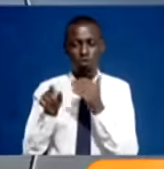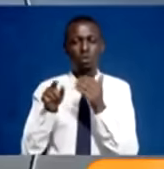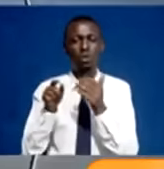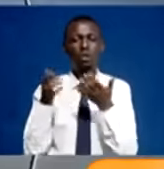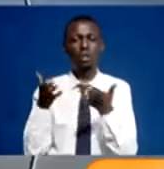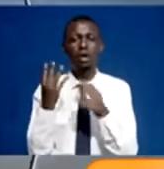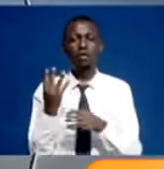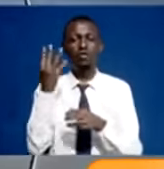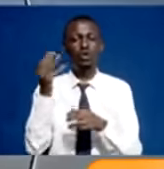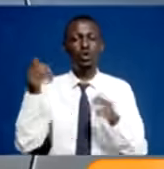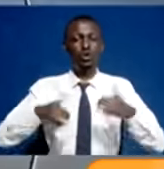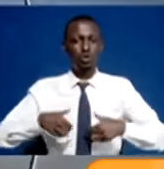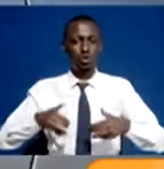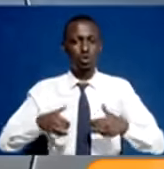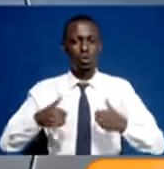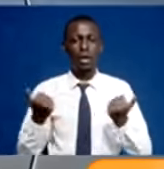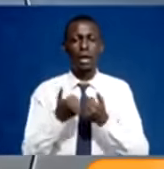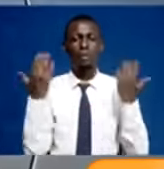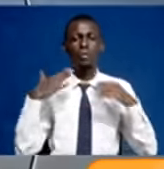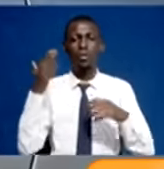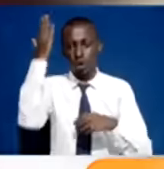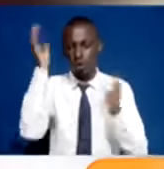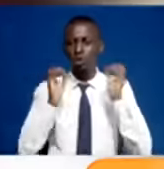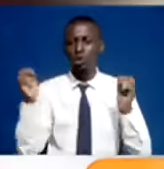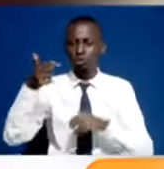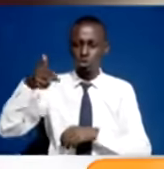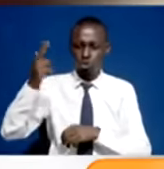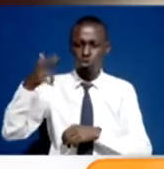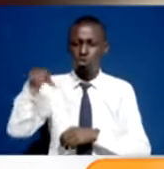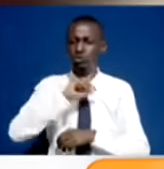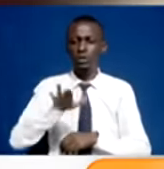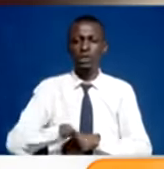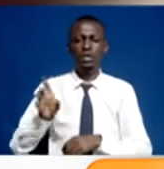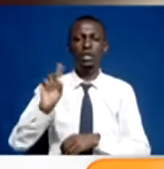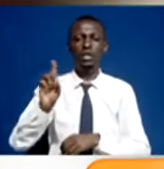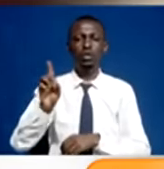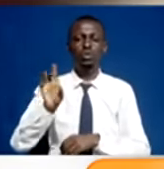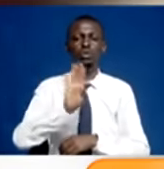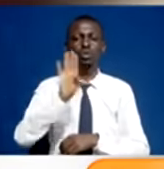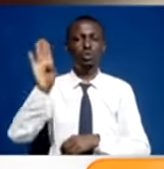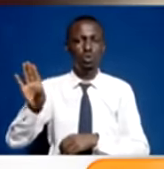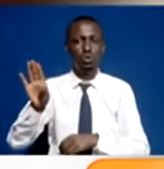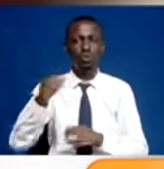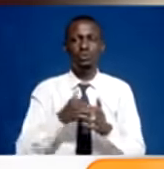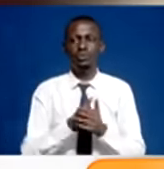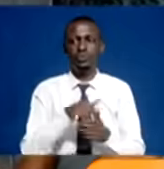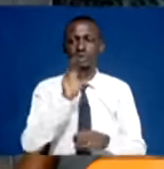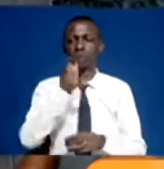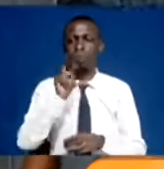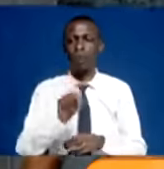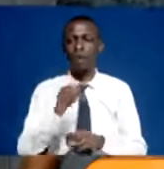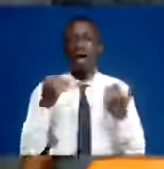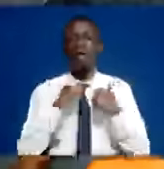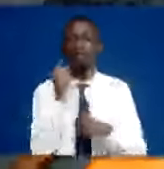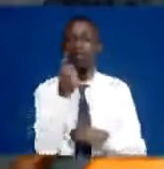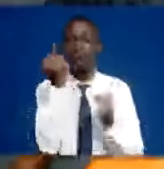bullets from unknown assailants in Buruburu area of Nairobi. Brian Mwangi, a father of one and a Mutumba dealer,